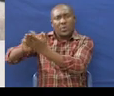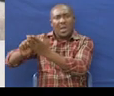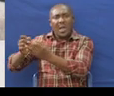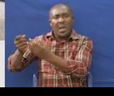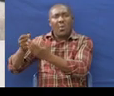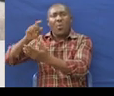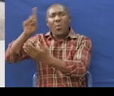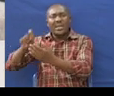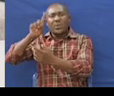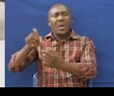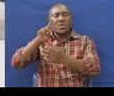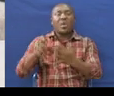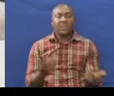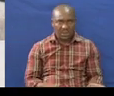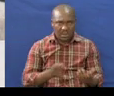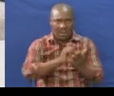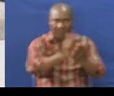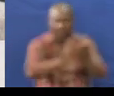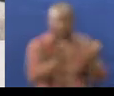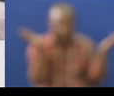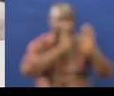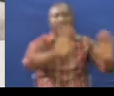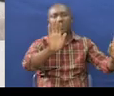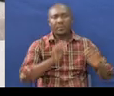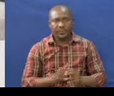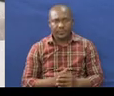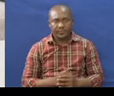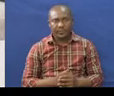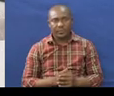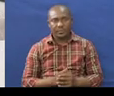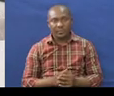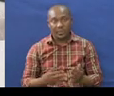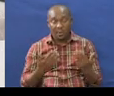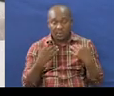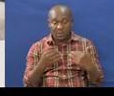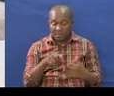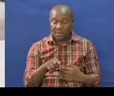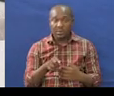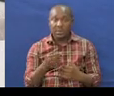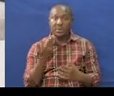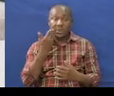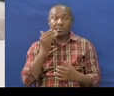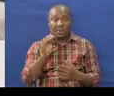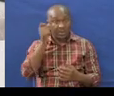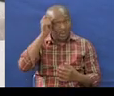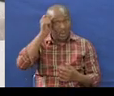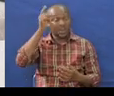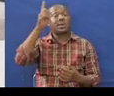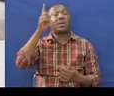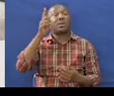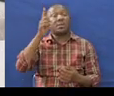know exactly what other people have done. So like that, it's very important to